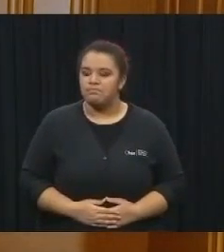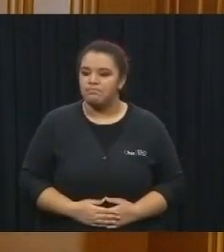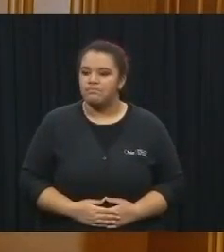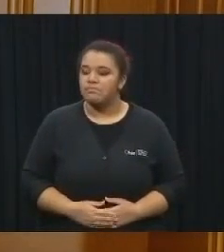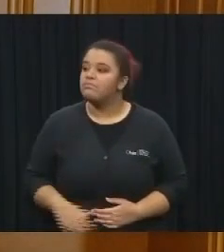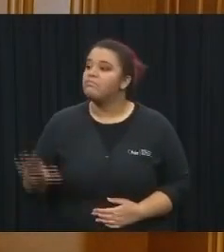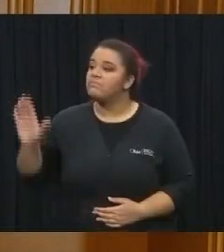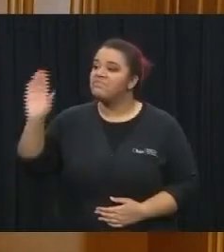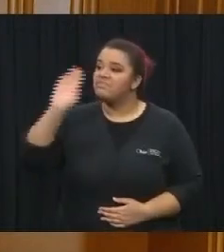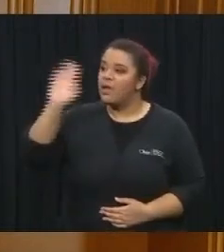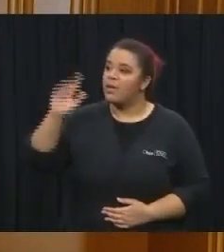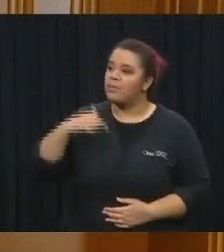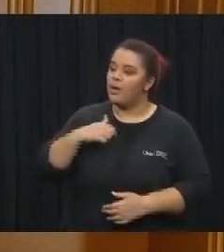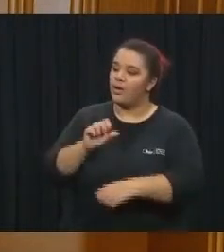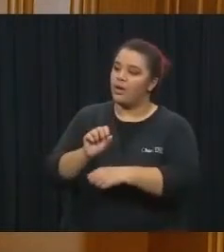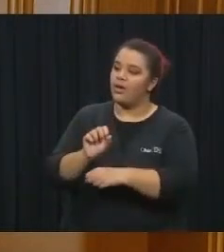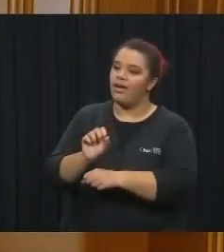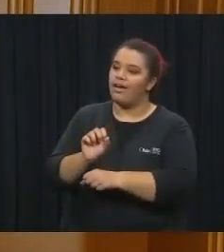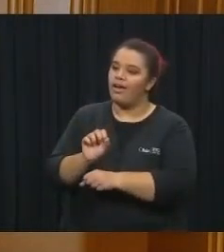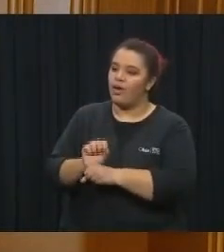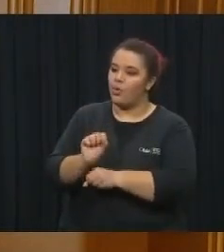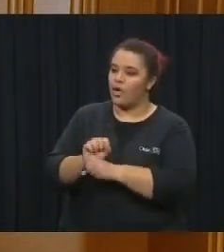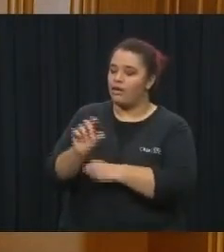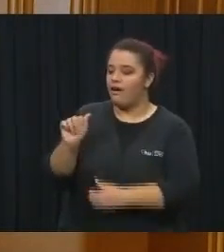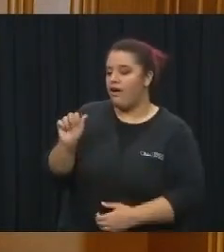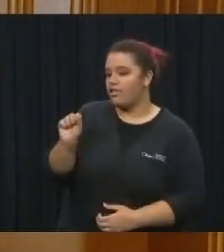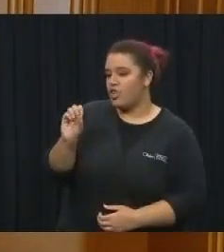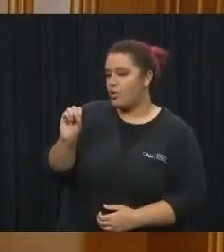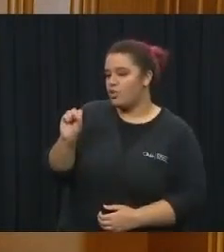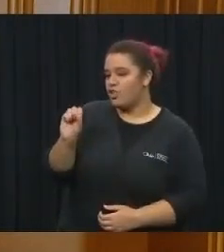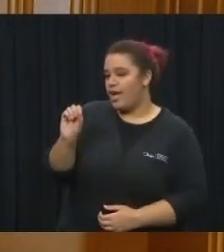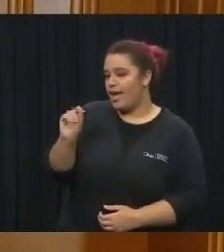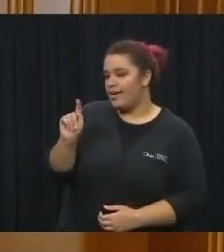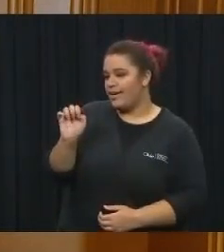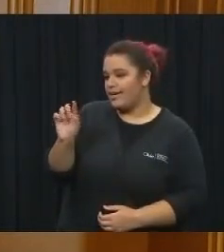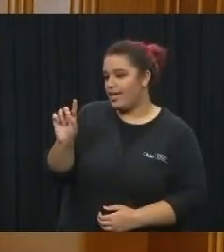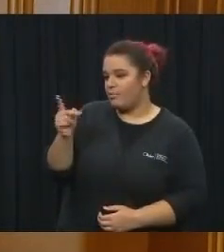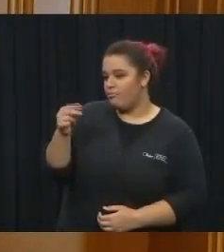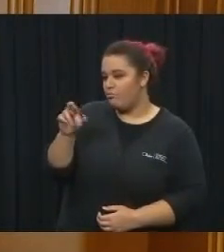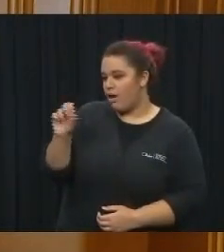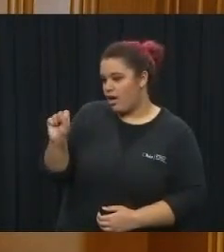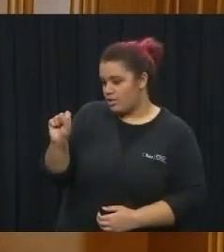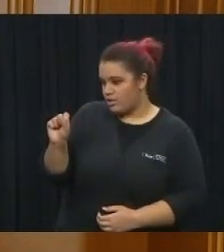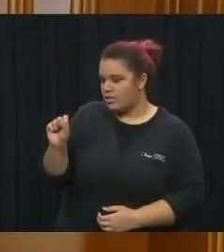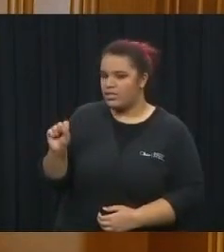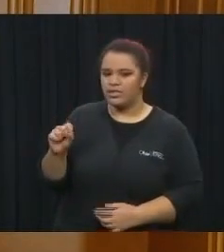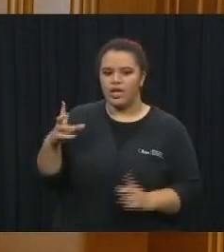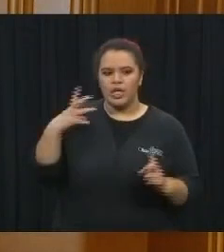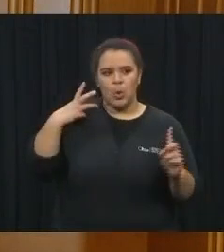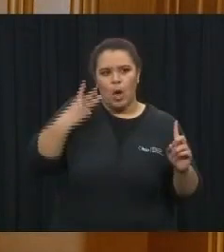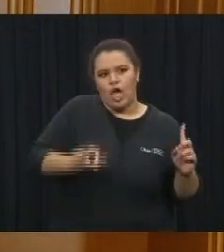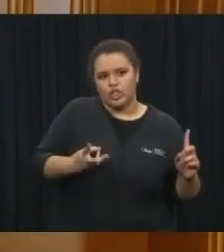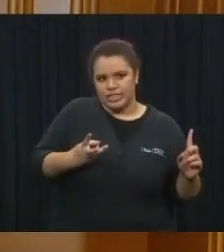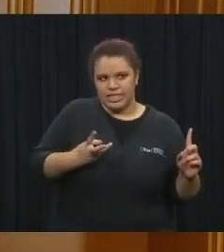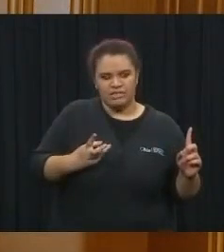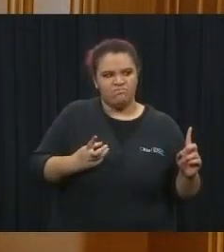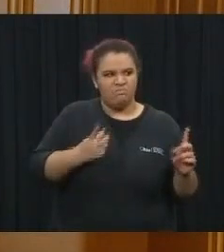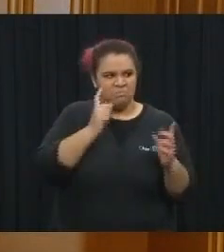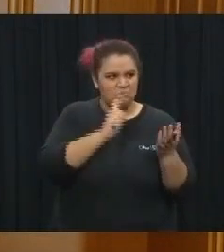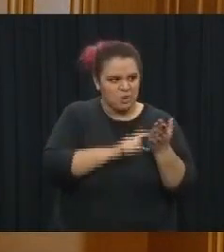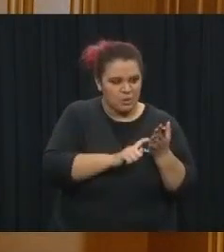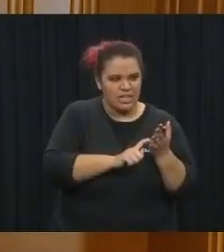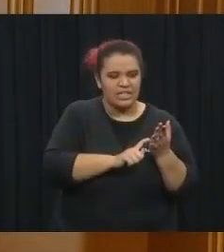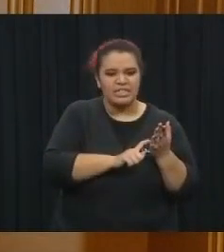Hi, Governor. Andrew Welsh-Huggins, the Associated Press. We're already seeing in Washington wrangling and delays over the economic